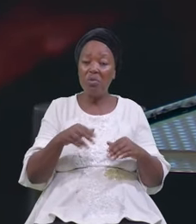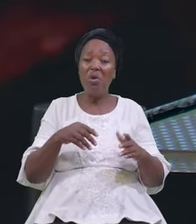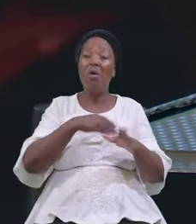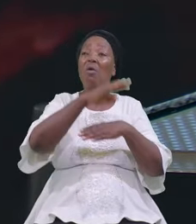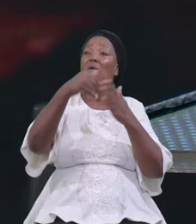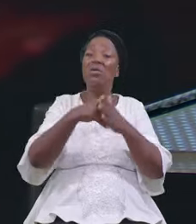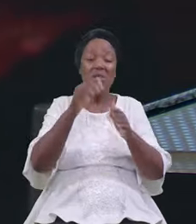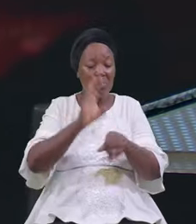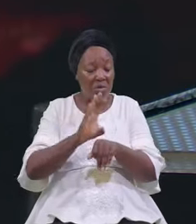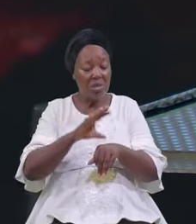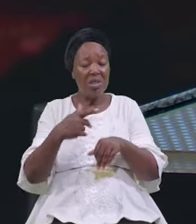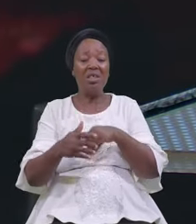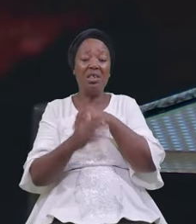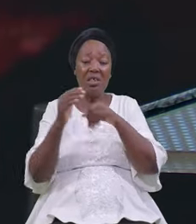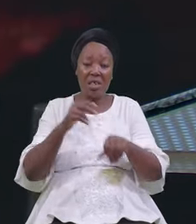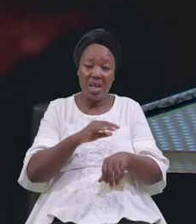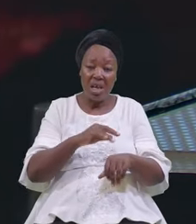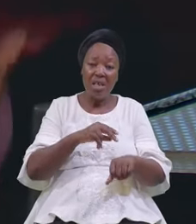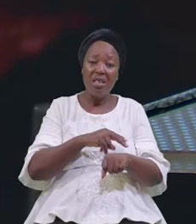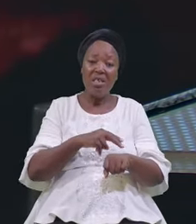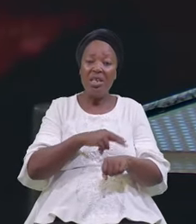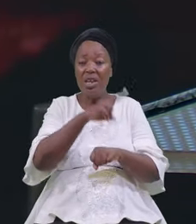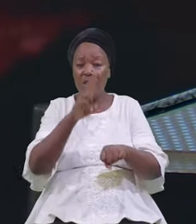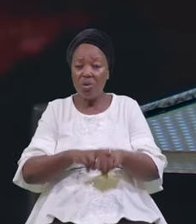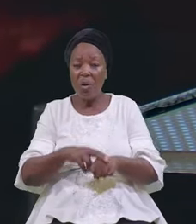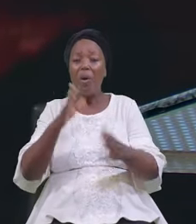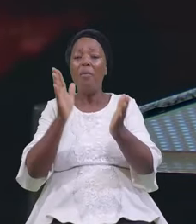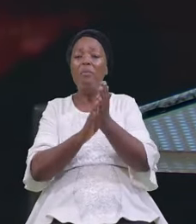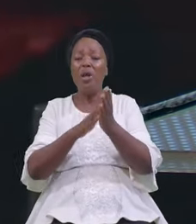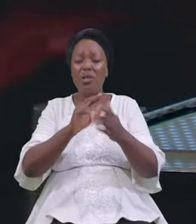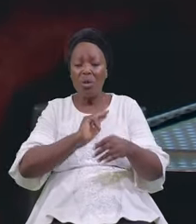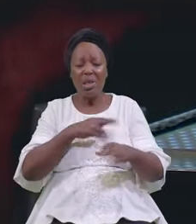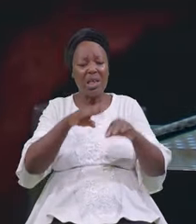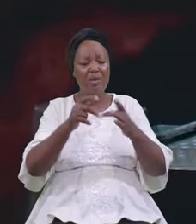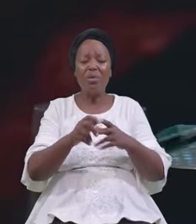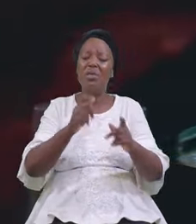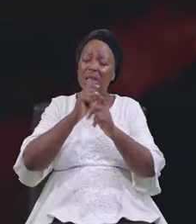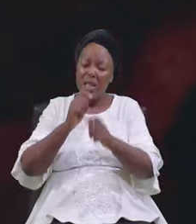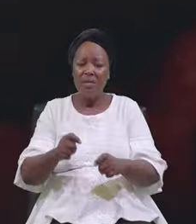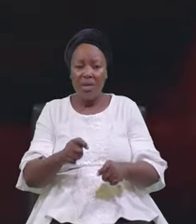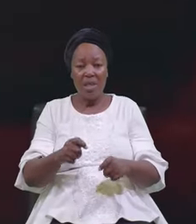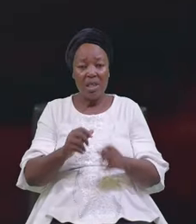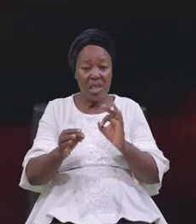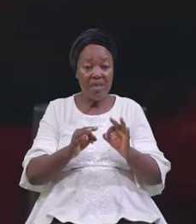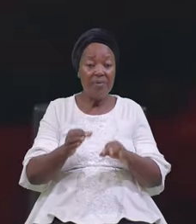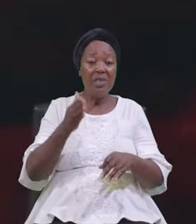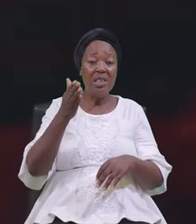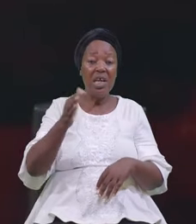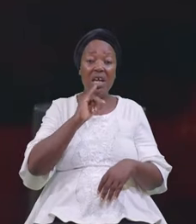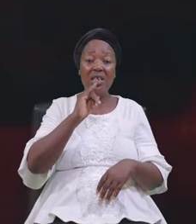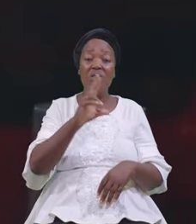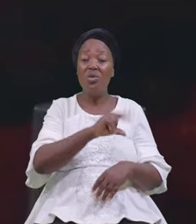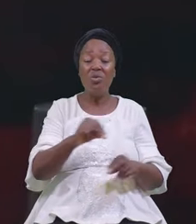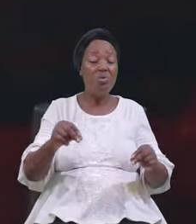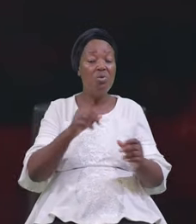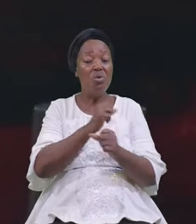or the country may praise us, may even give us a word, but if there's really no loyalty there, it's